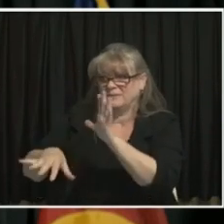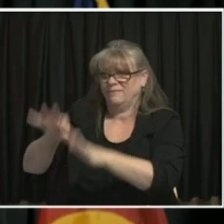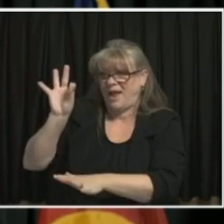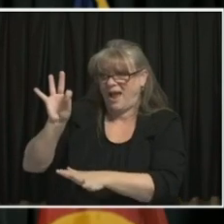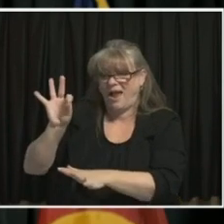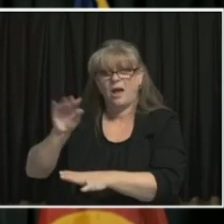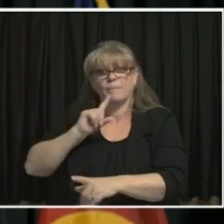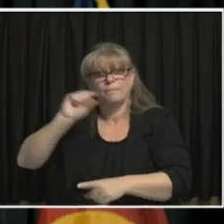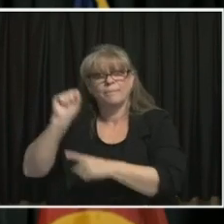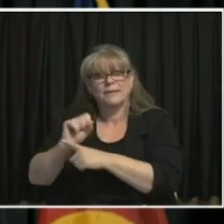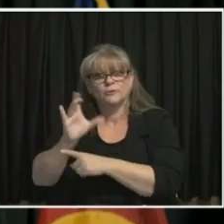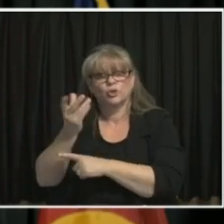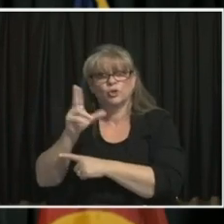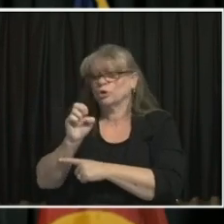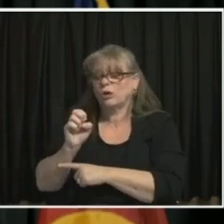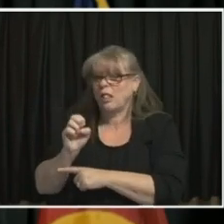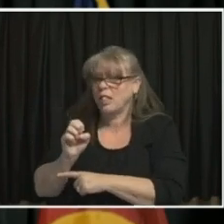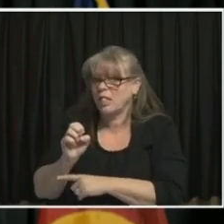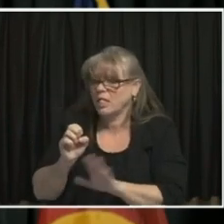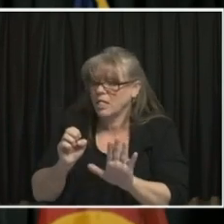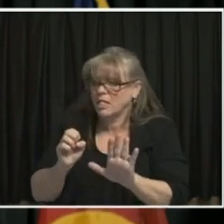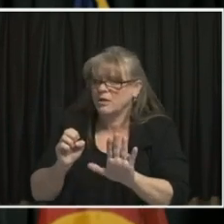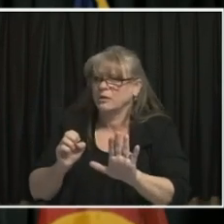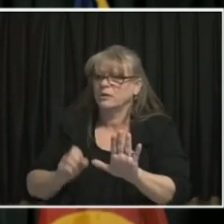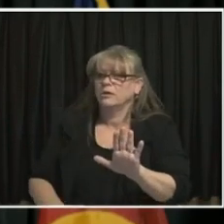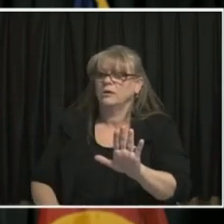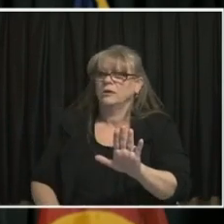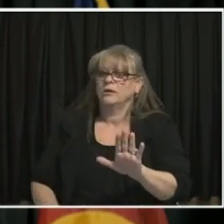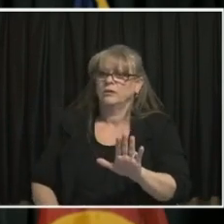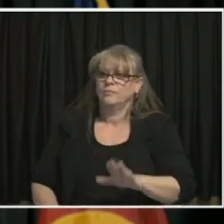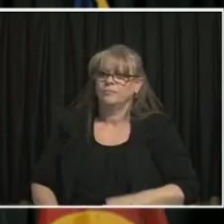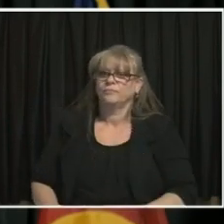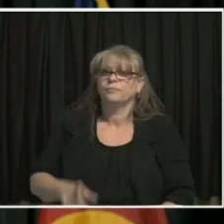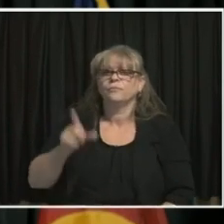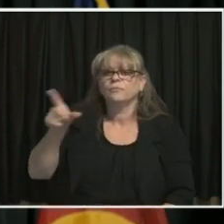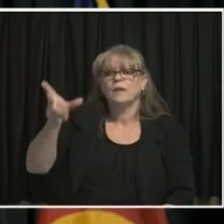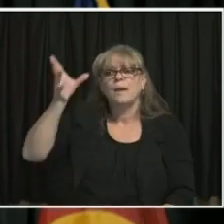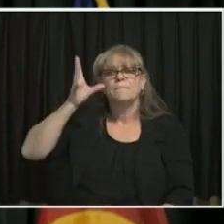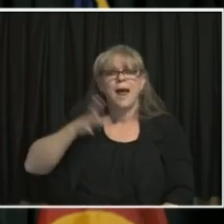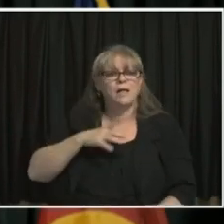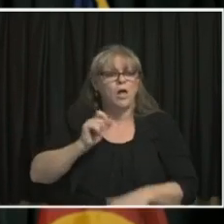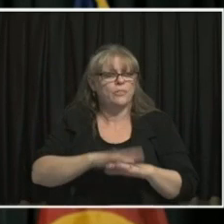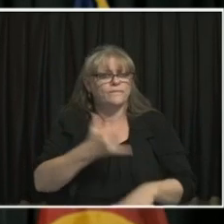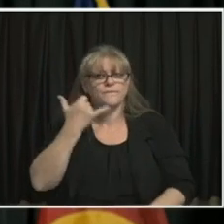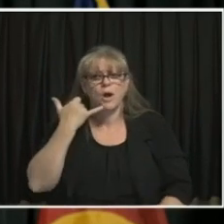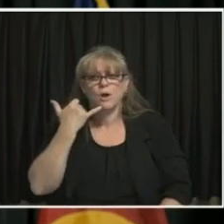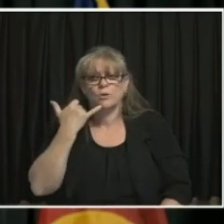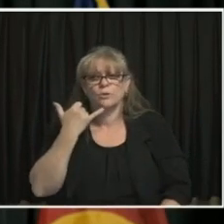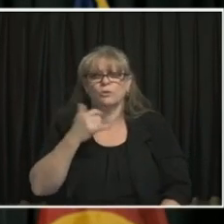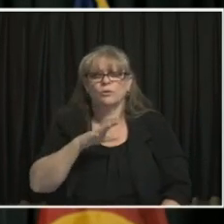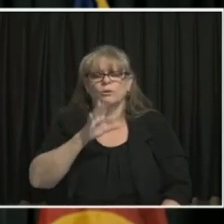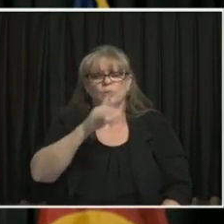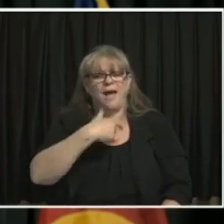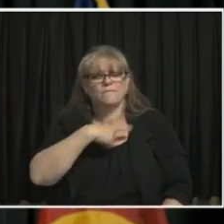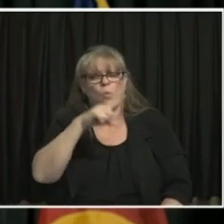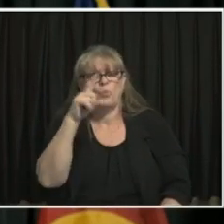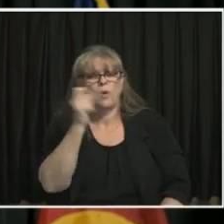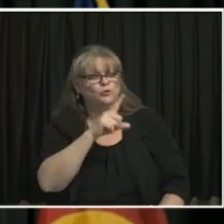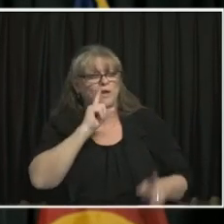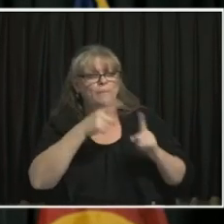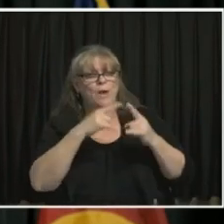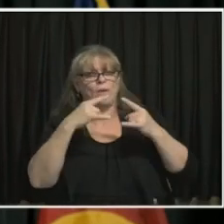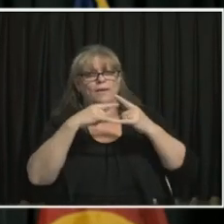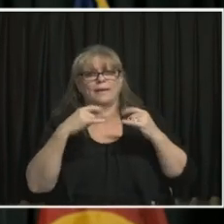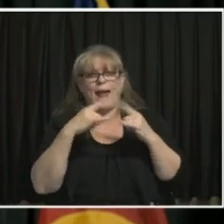Governor Charles Ashby from the Grand Junction Daily Sentinel. I hate to ask a camping question followed by a camping question, but Jesse's always stealing my